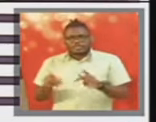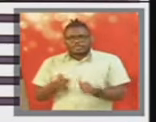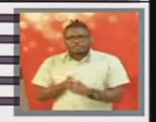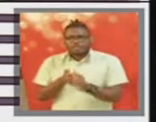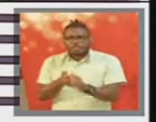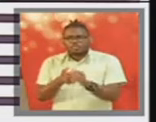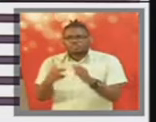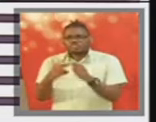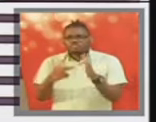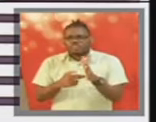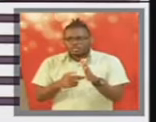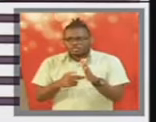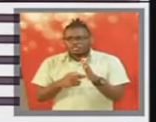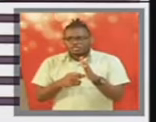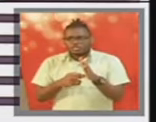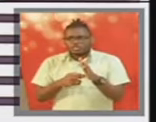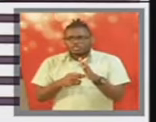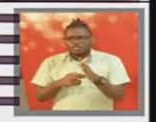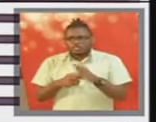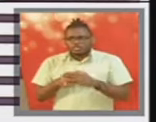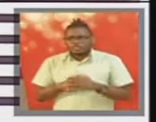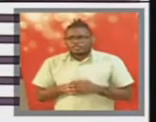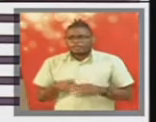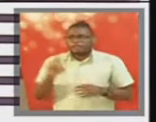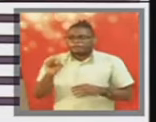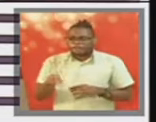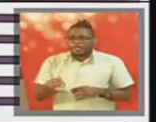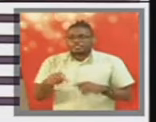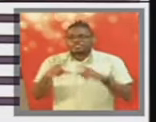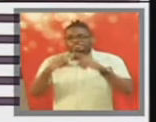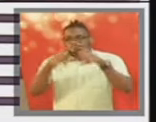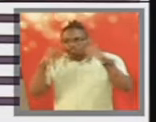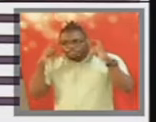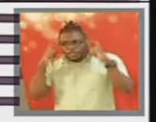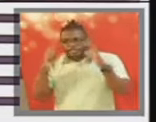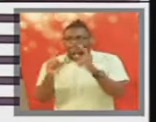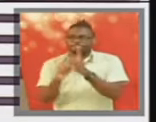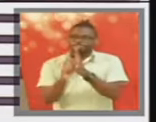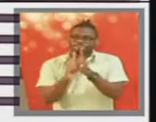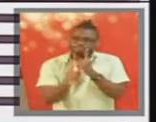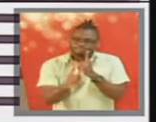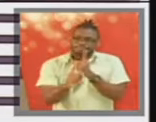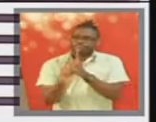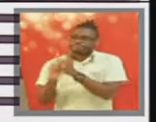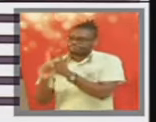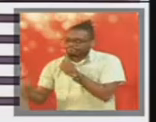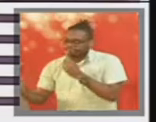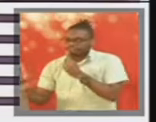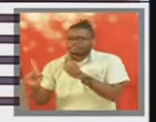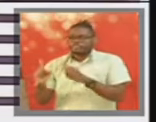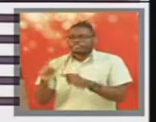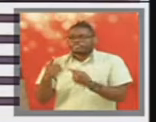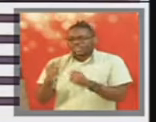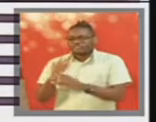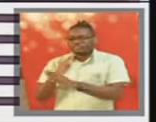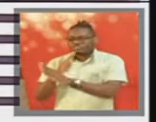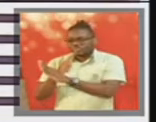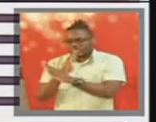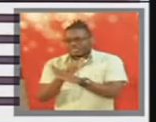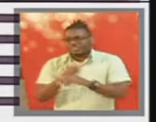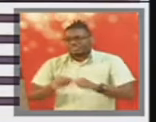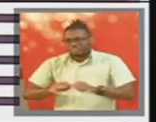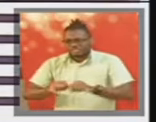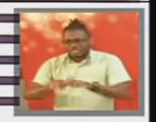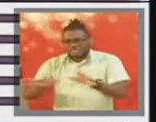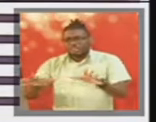to the recommendations, the adherence to the mitigation strategies for prevention of spread of COVID-19, that